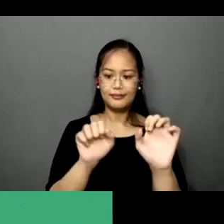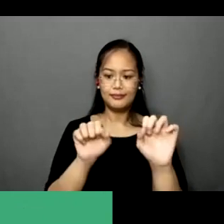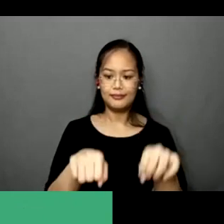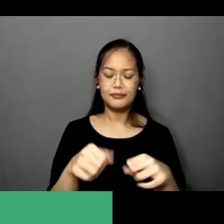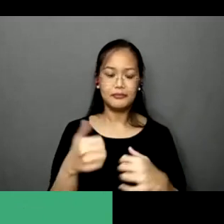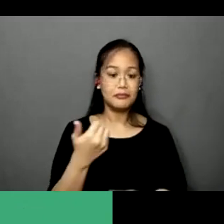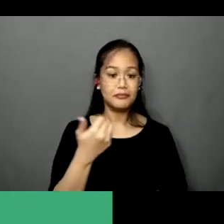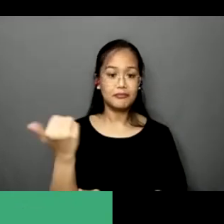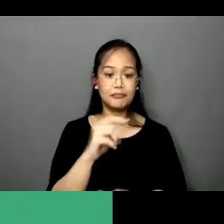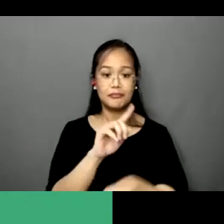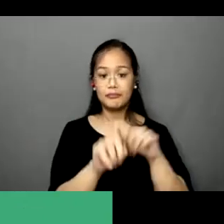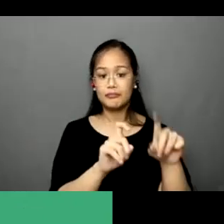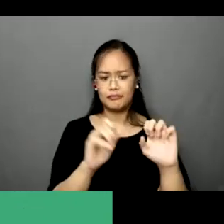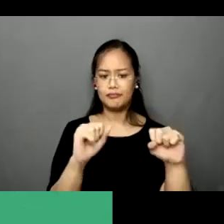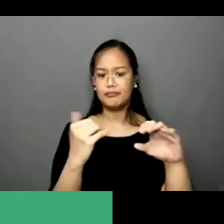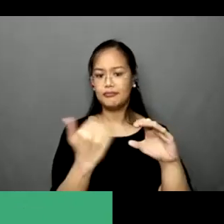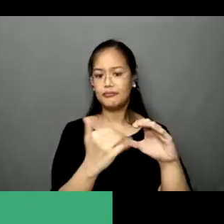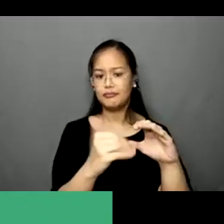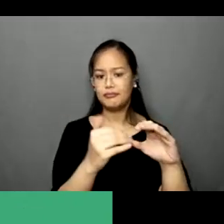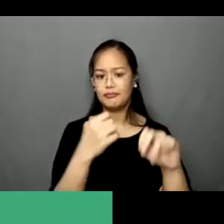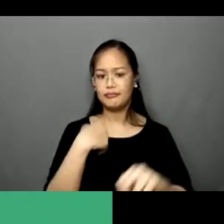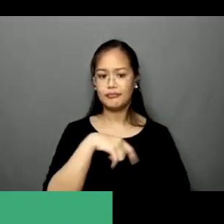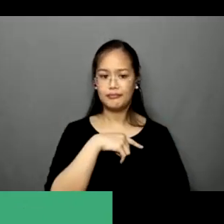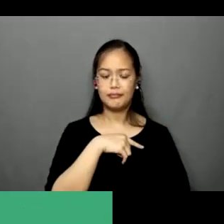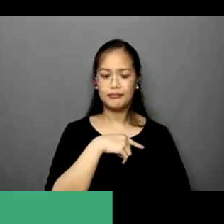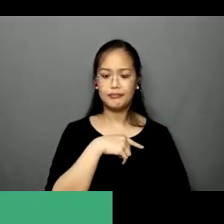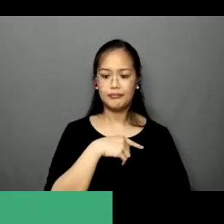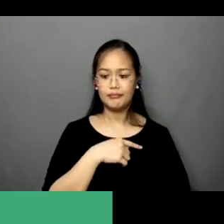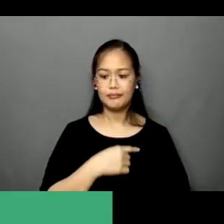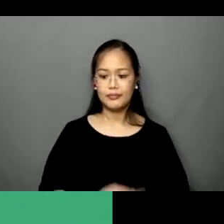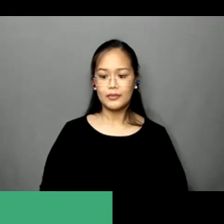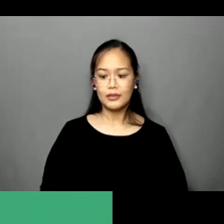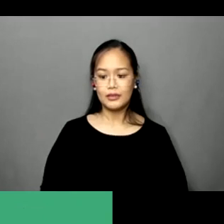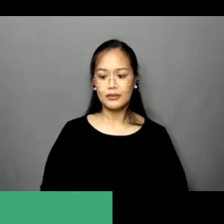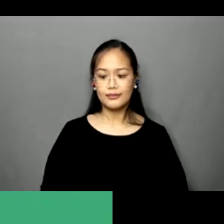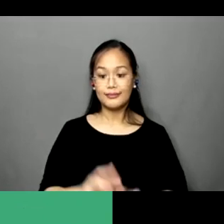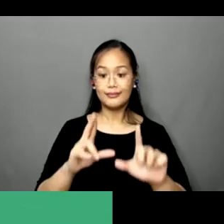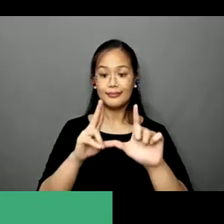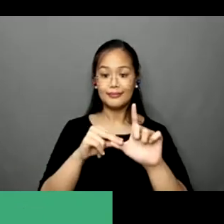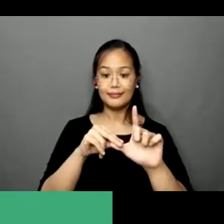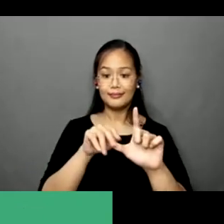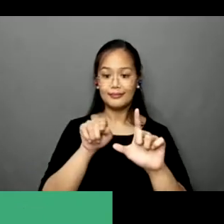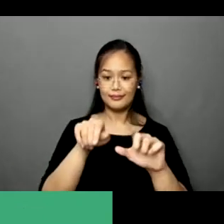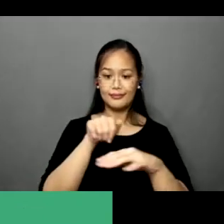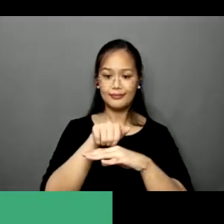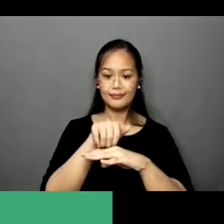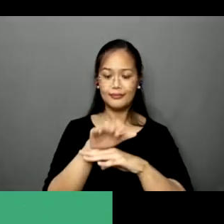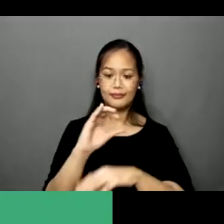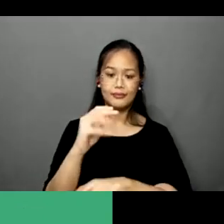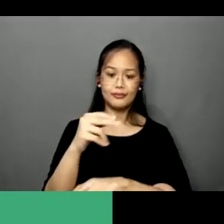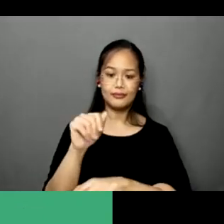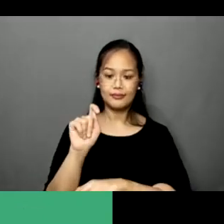more questions, feel free to connect with us at the link that's going to be sent in the chat